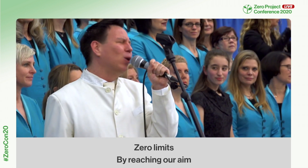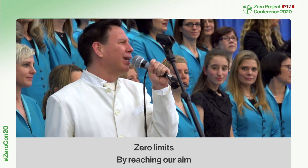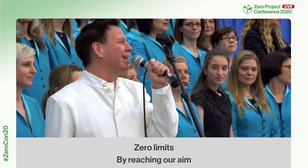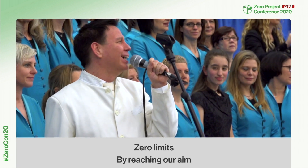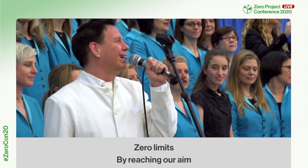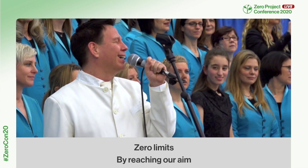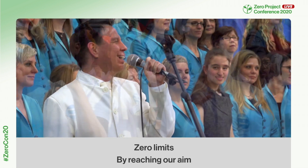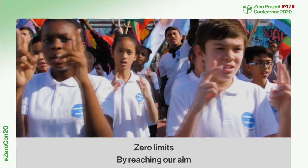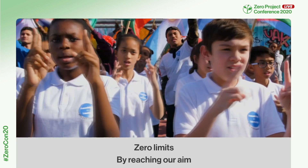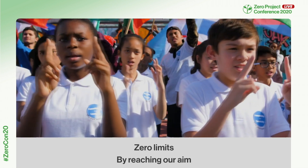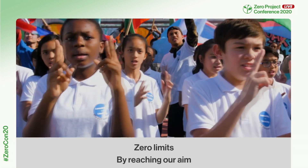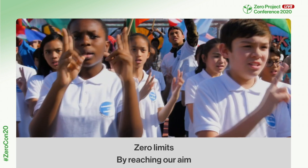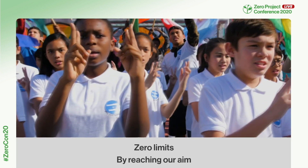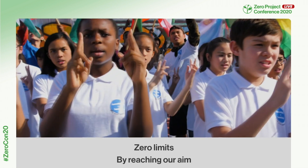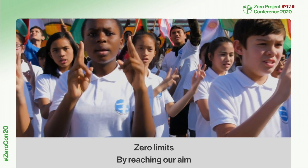zero